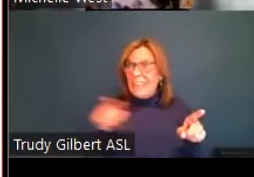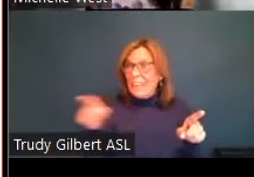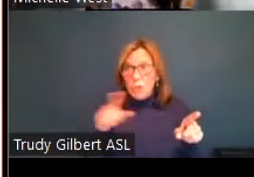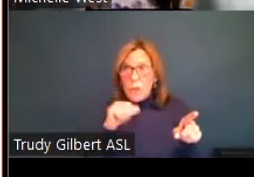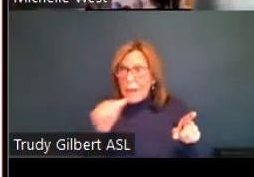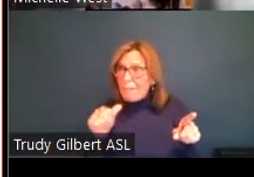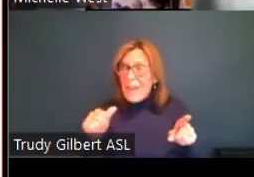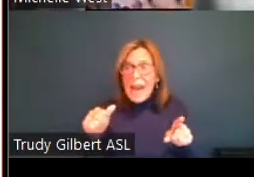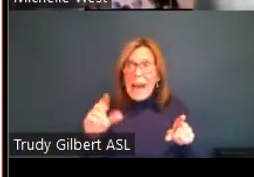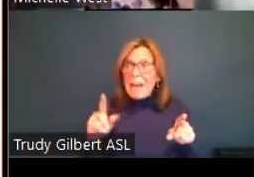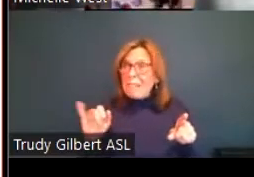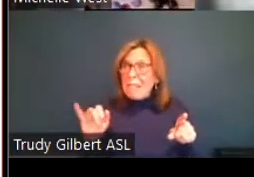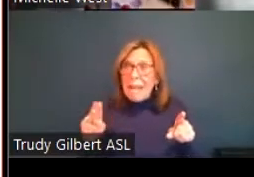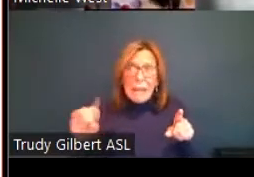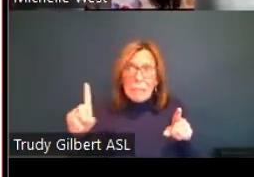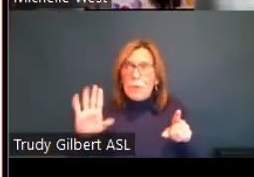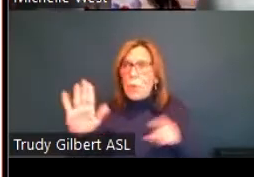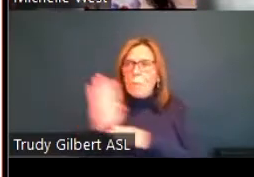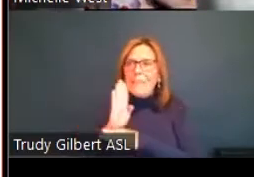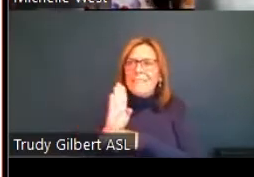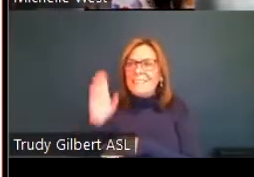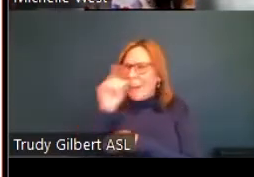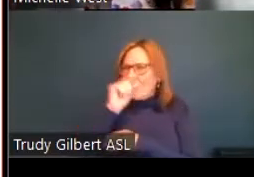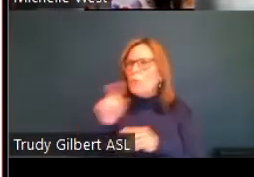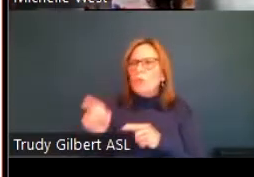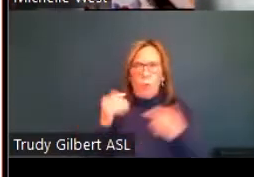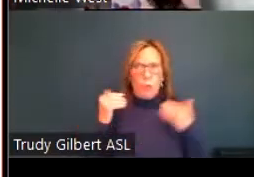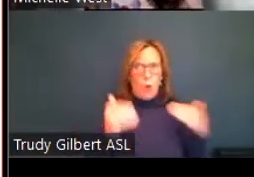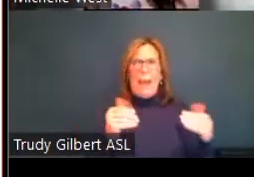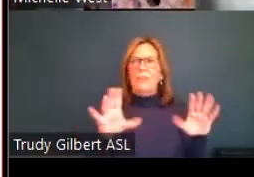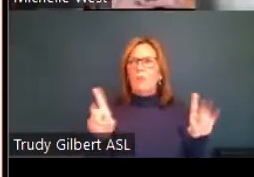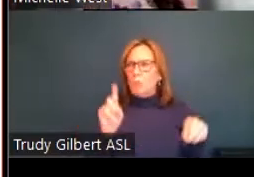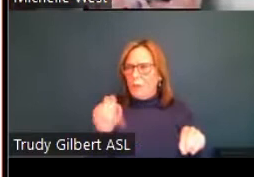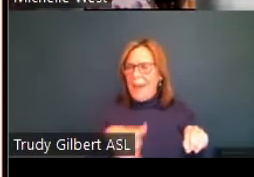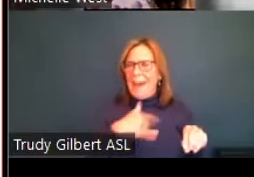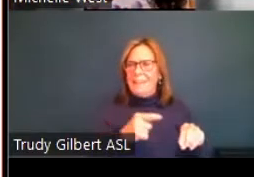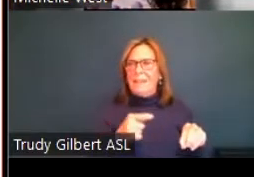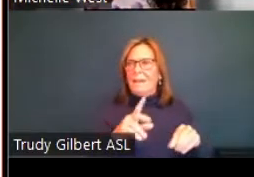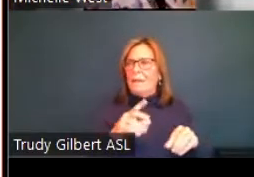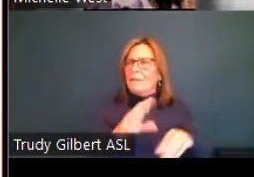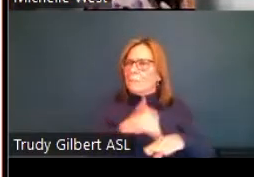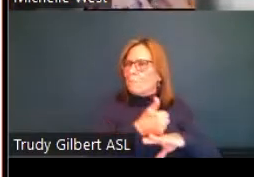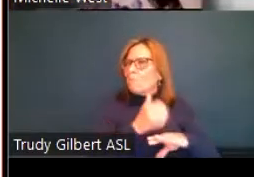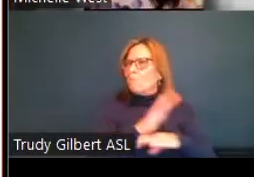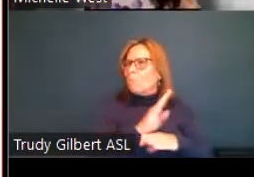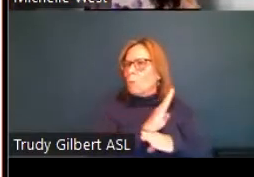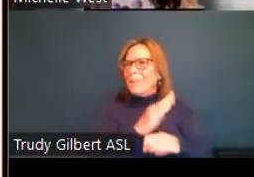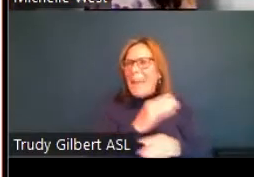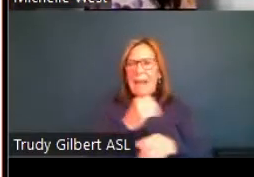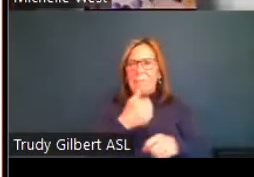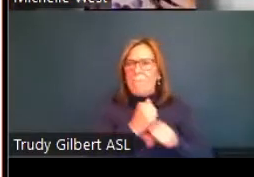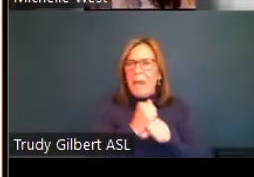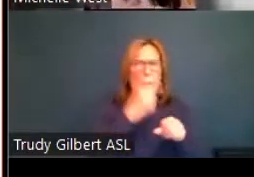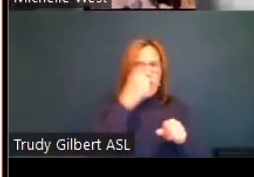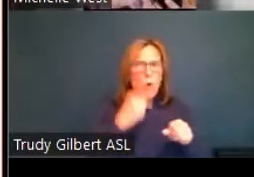Google then that's what you would do. You would claim your business and then you would make a profile for your center.